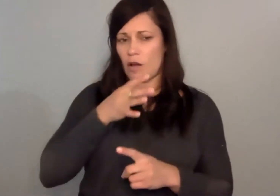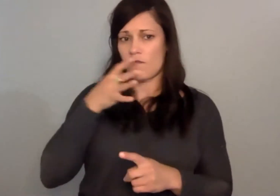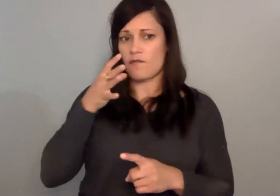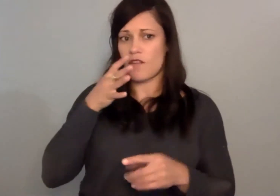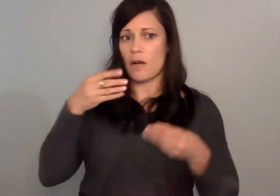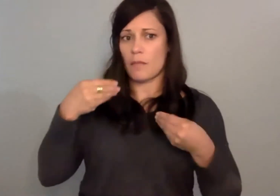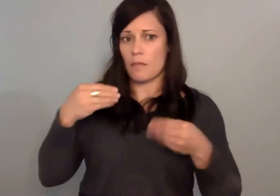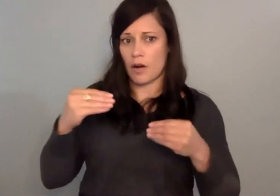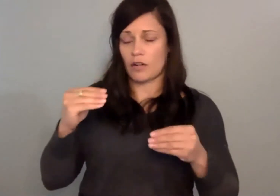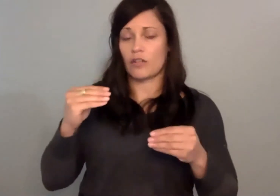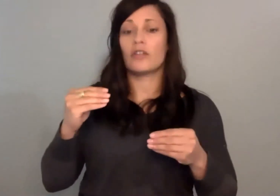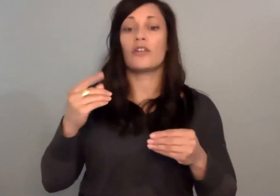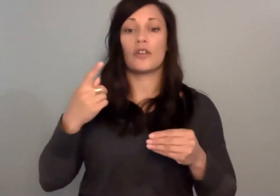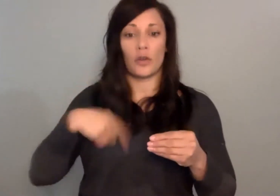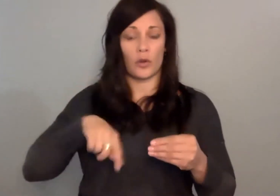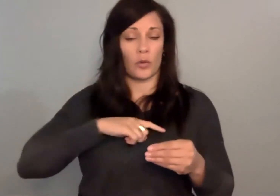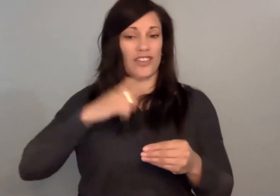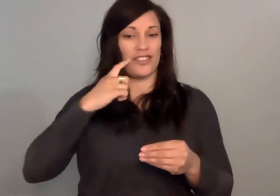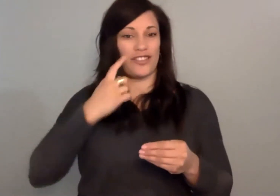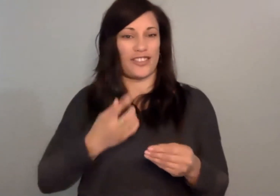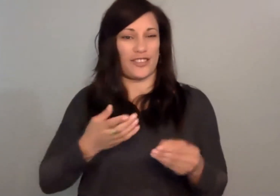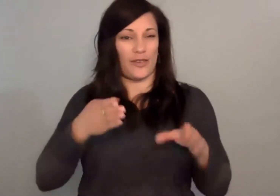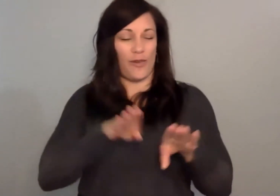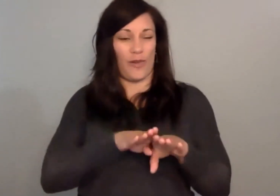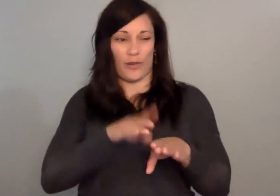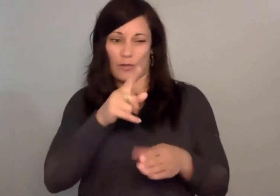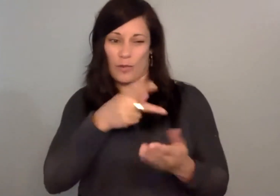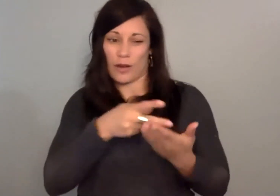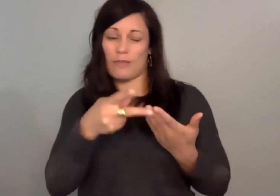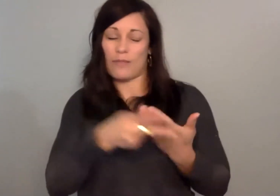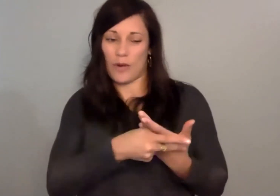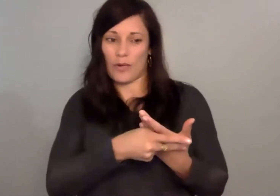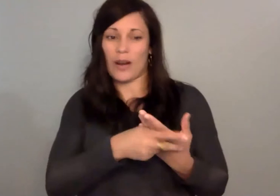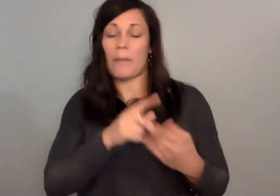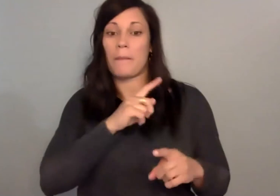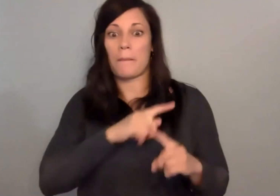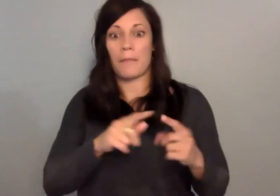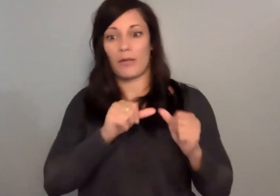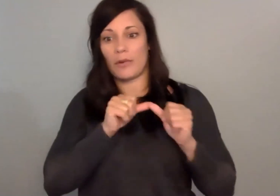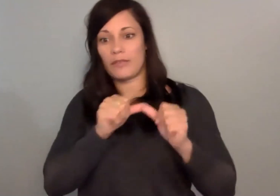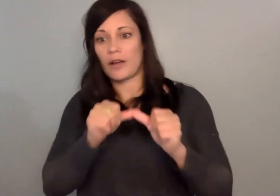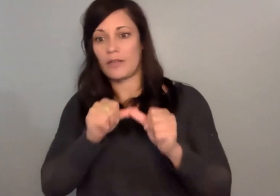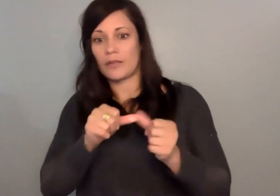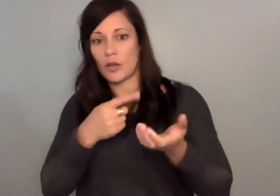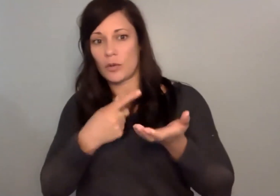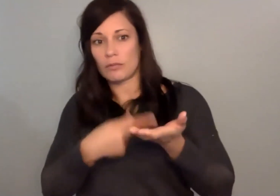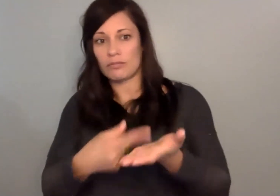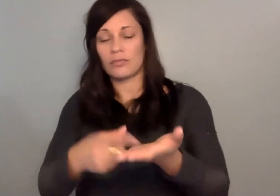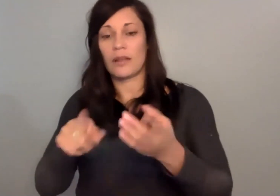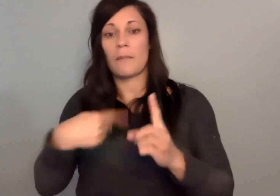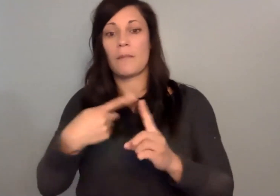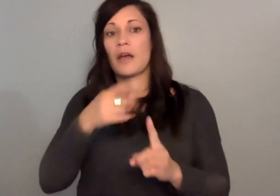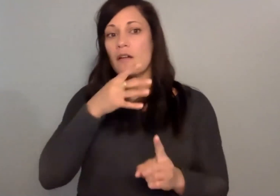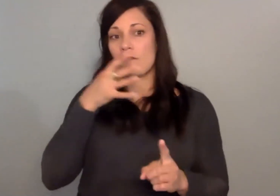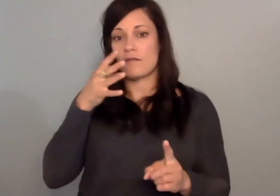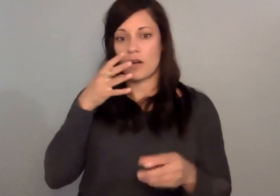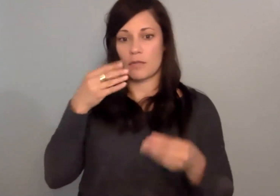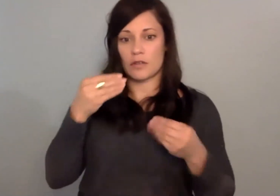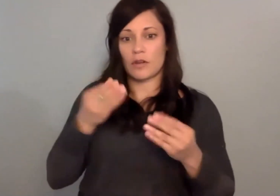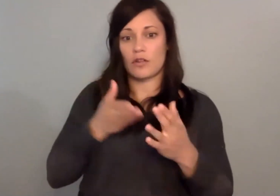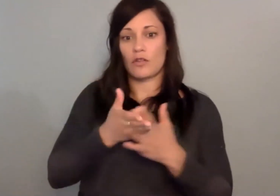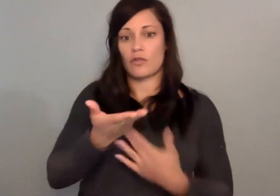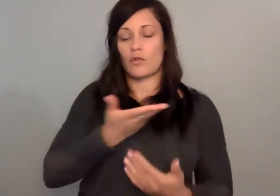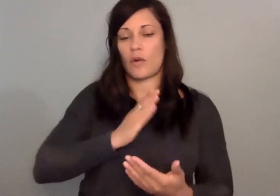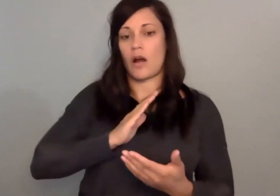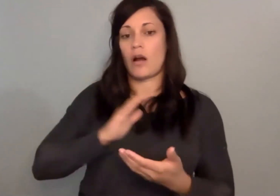We just closed a program, but there is ongoing conversations about farmers markets through our partner, Washington